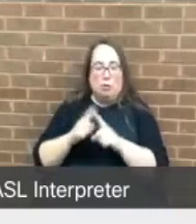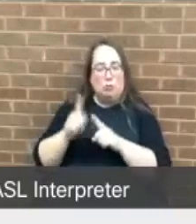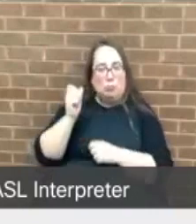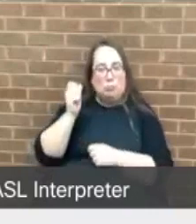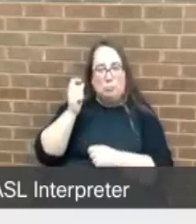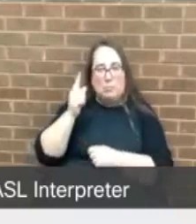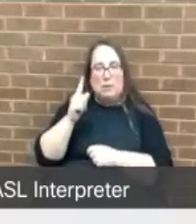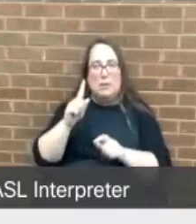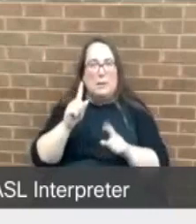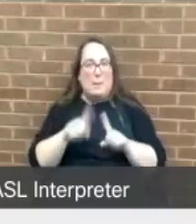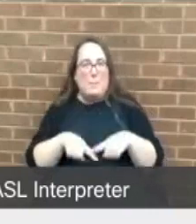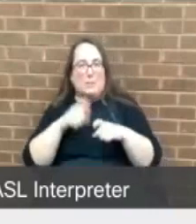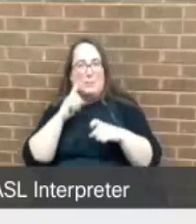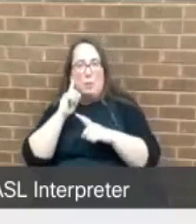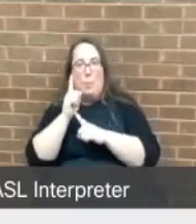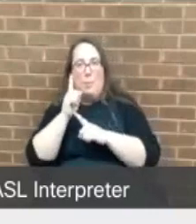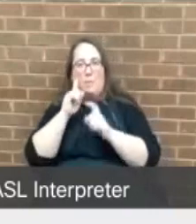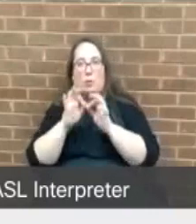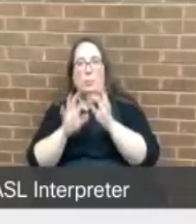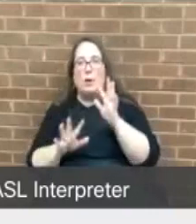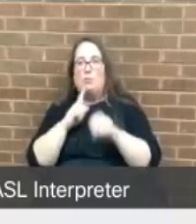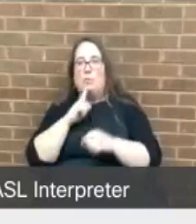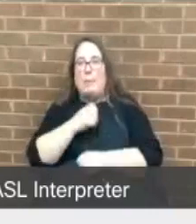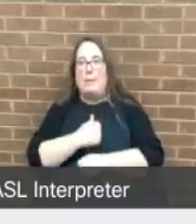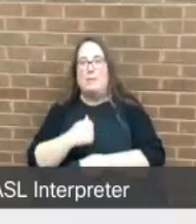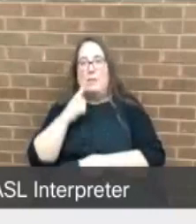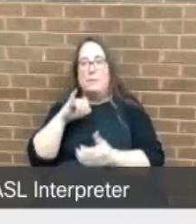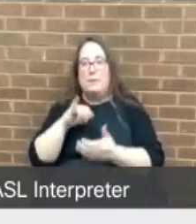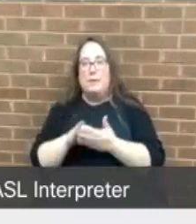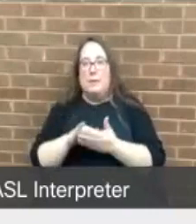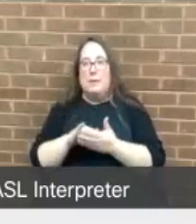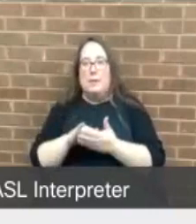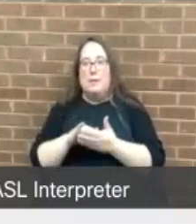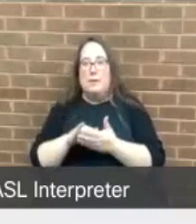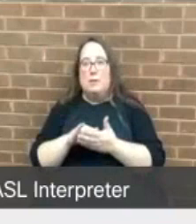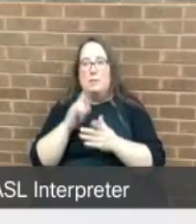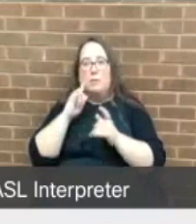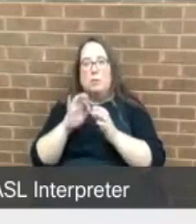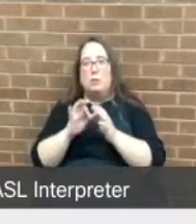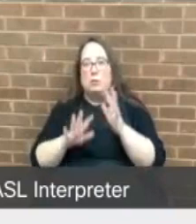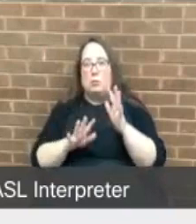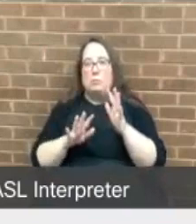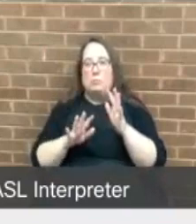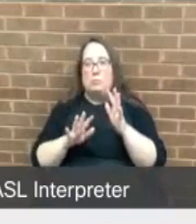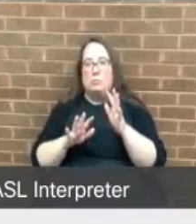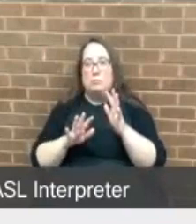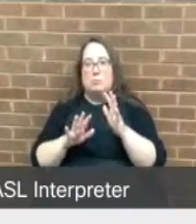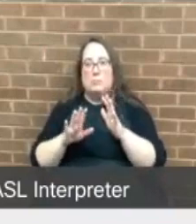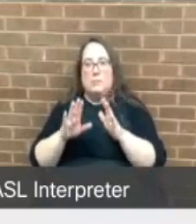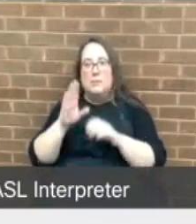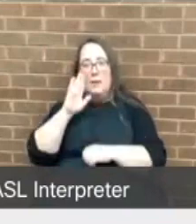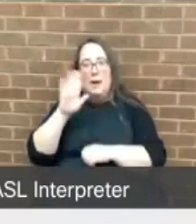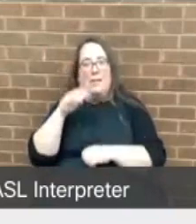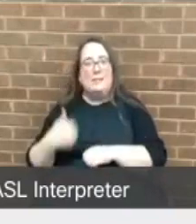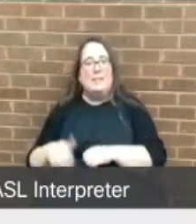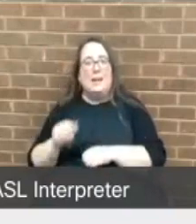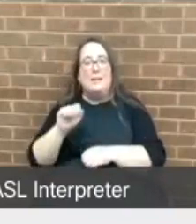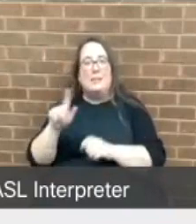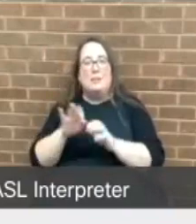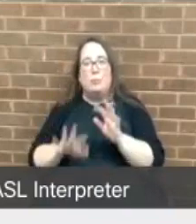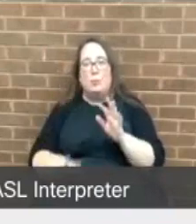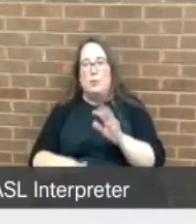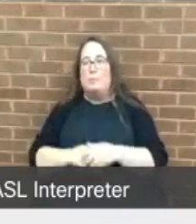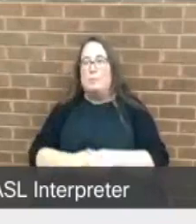have you pause right there for a second for our interpreter? I really apologize for this. Sure. If our interpreter could identify herself again for a few seconds. Hi, this